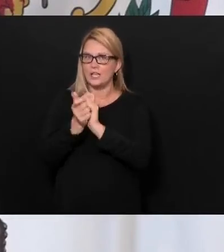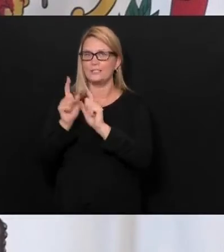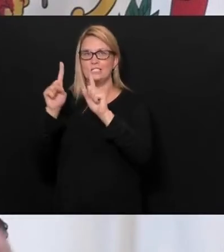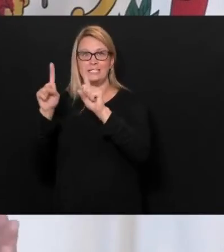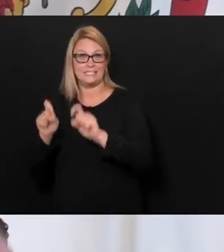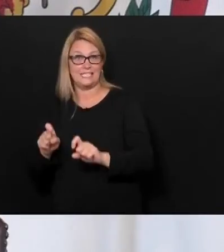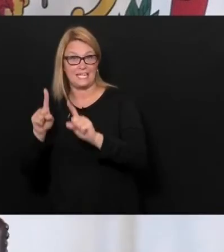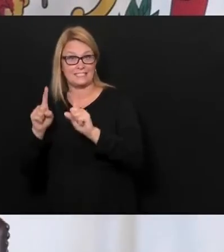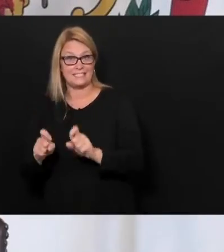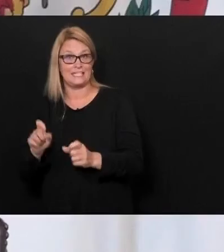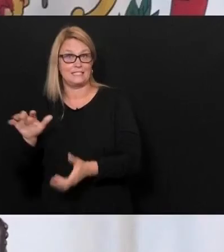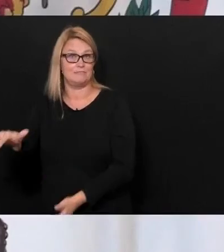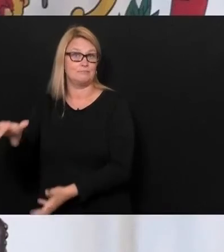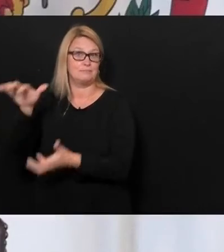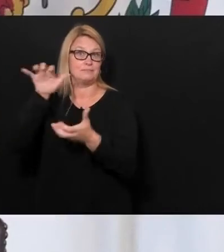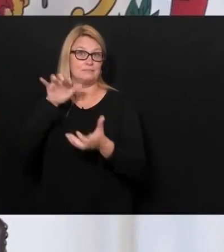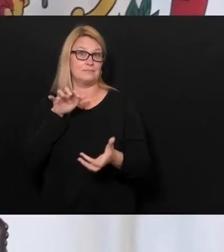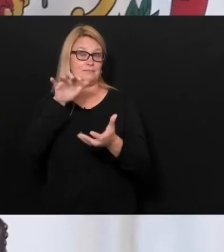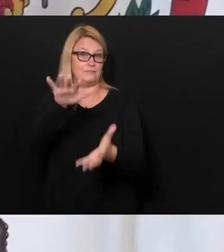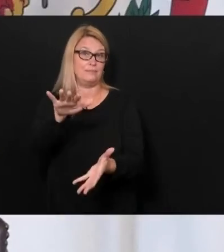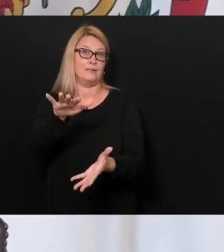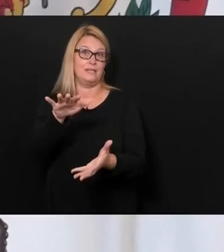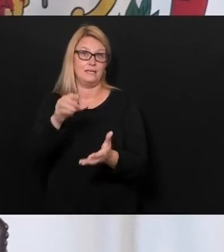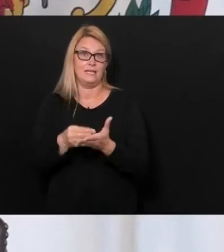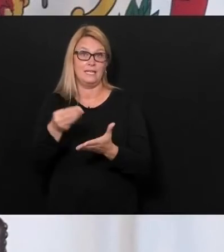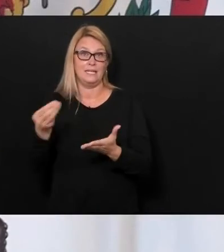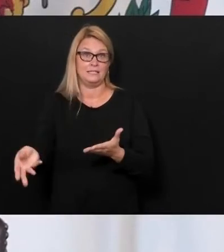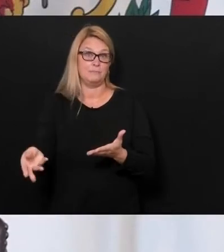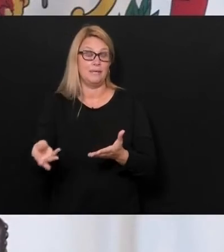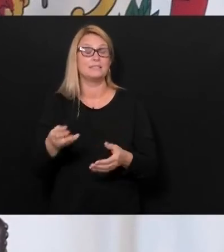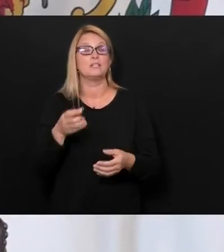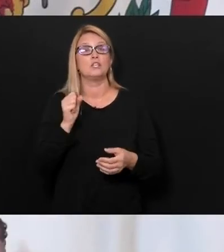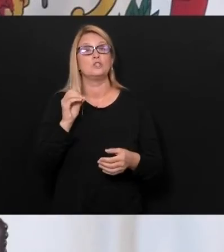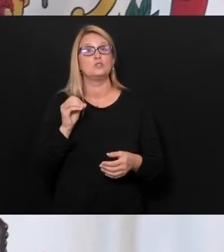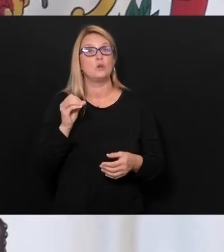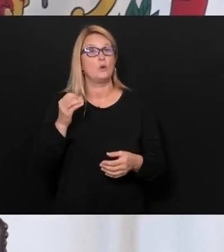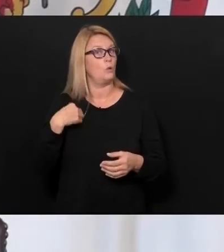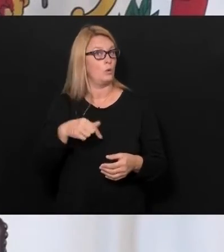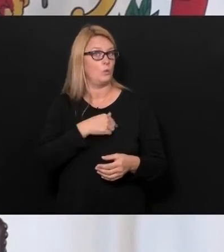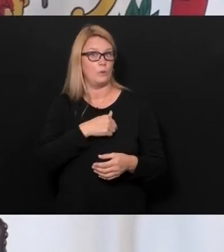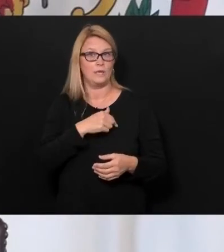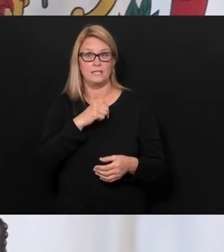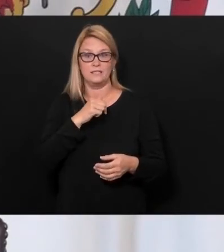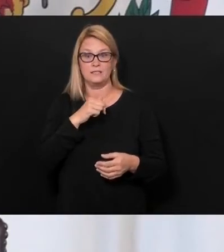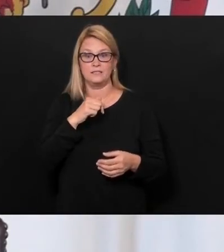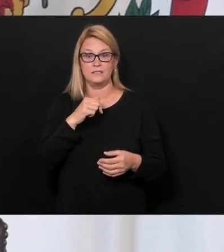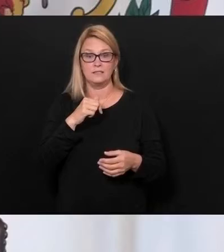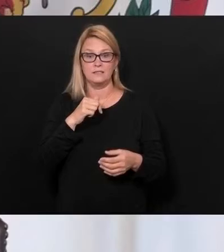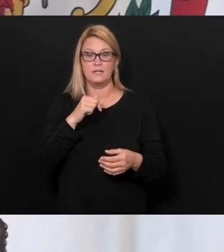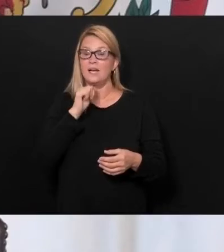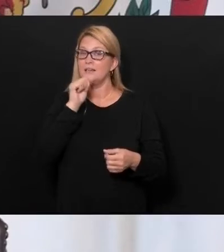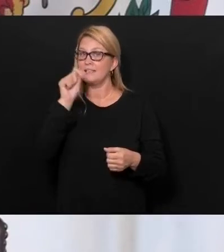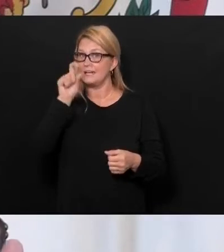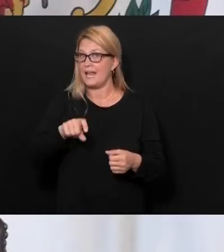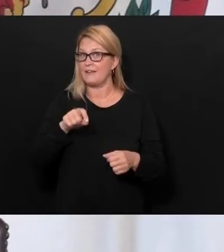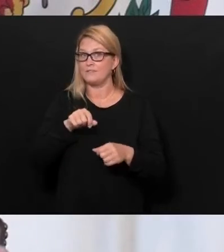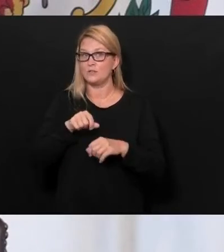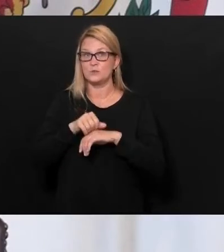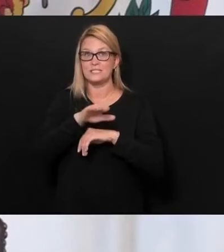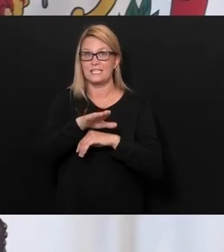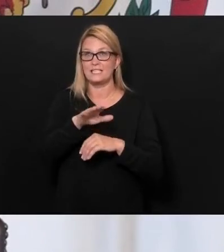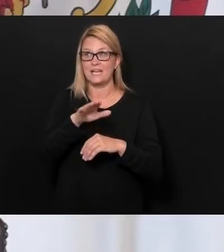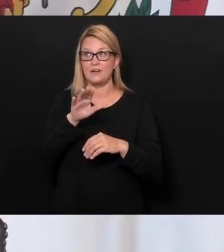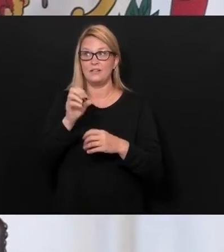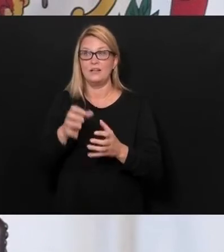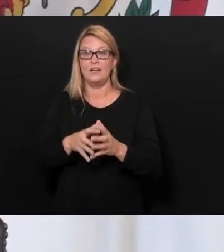is becoming a great, big expense. You know, we didn't have to send out as much money for small businesses.